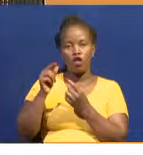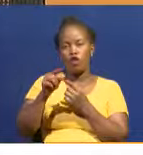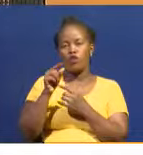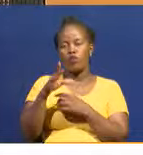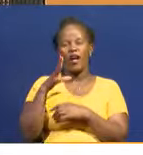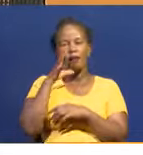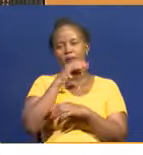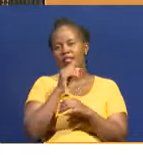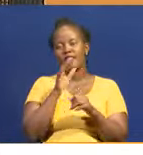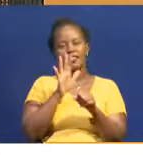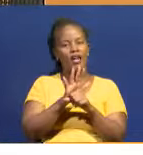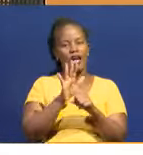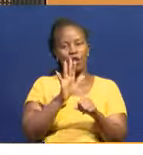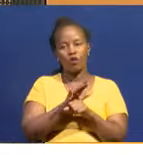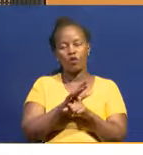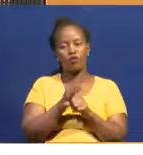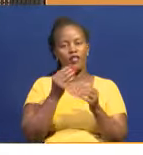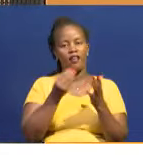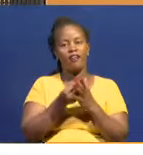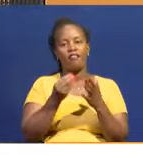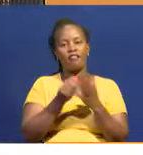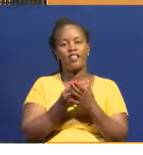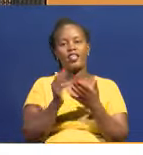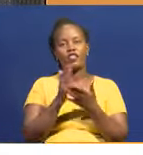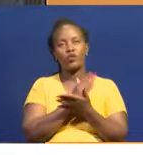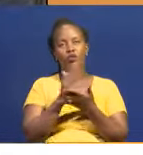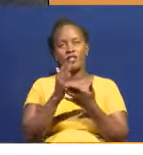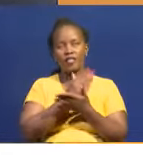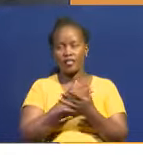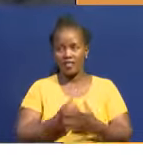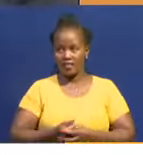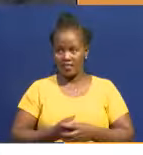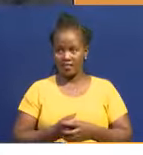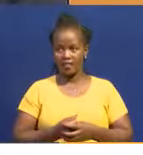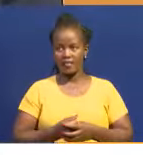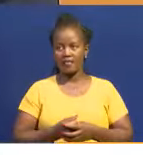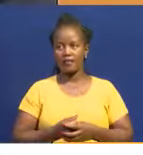out of the economy, out of the financial sector. Let me be the devil's advocate. Because this is what.